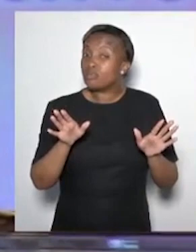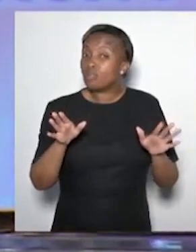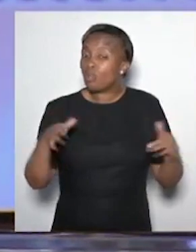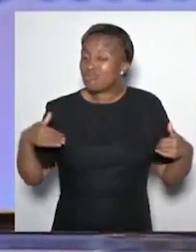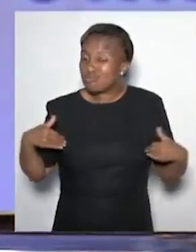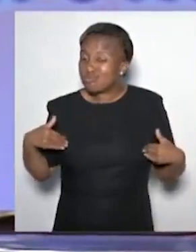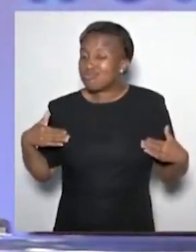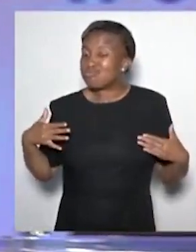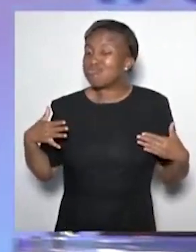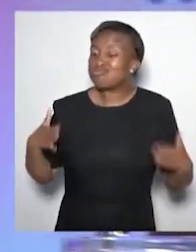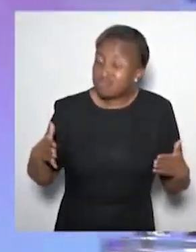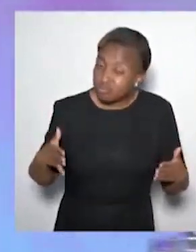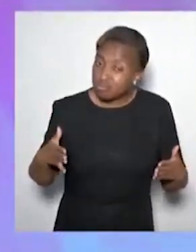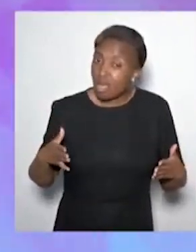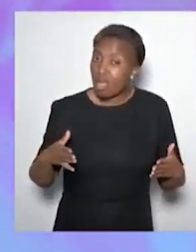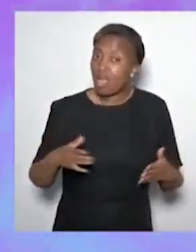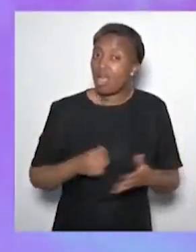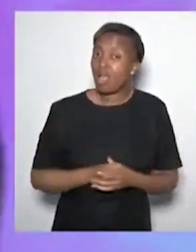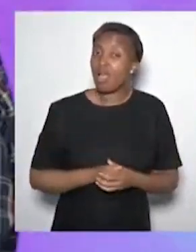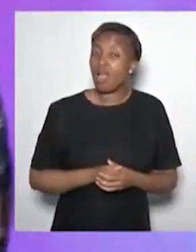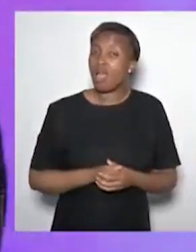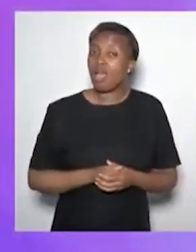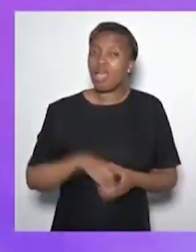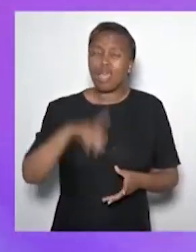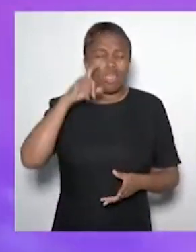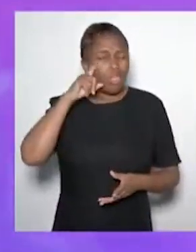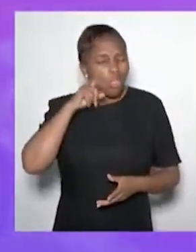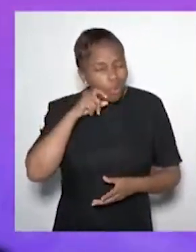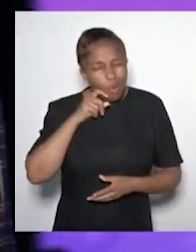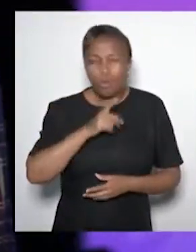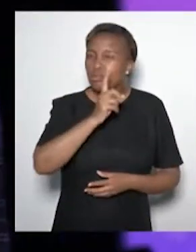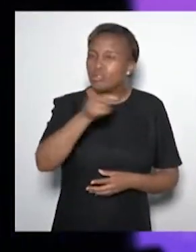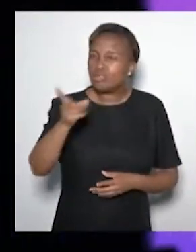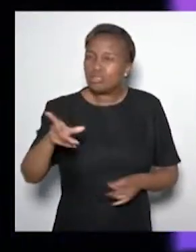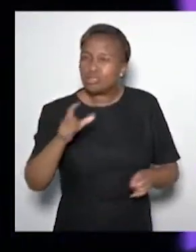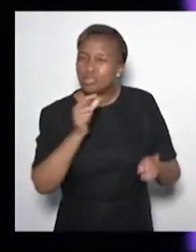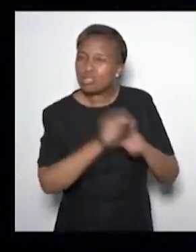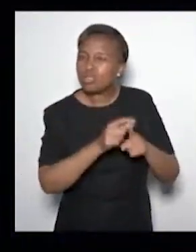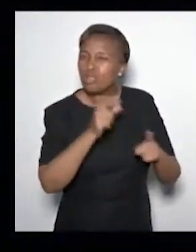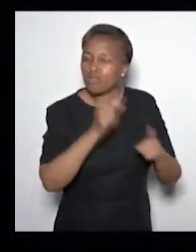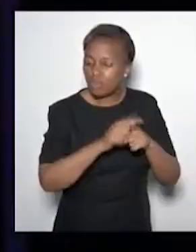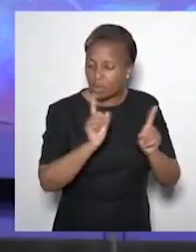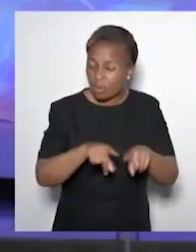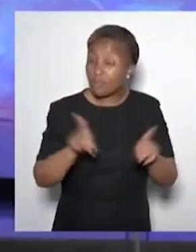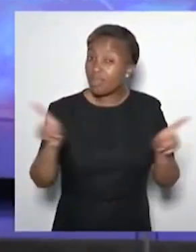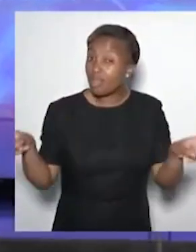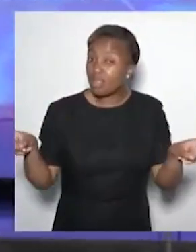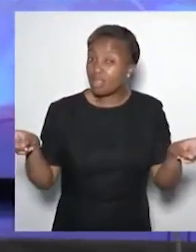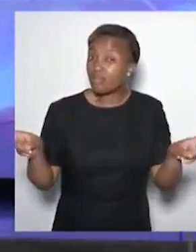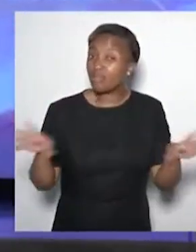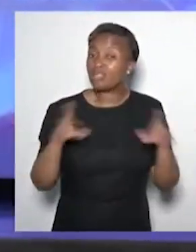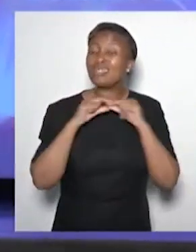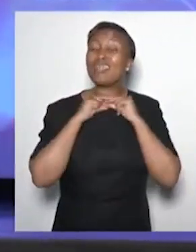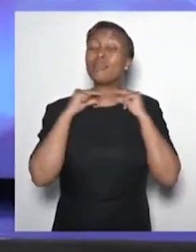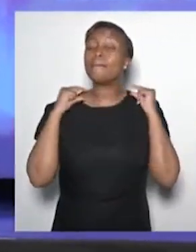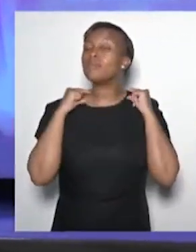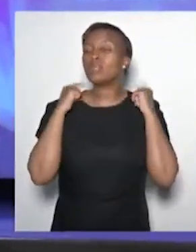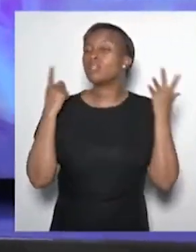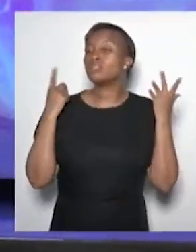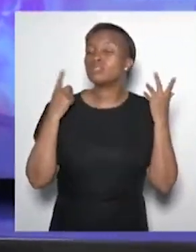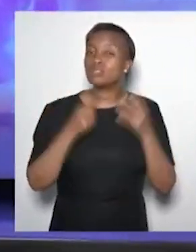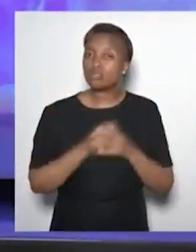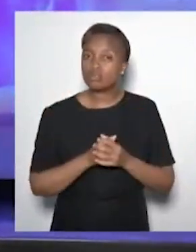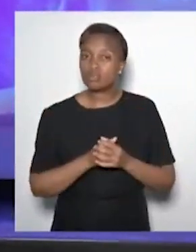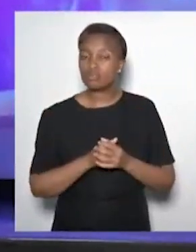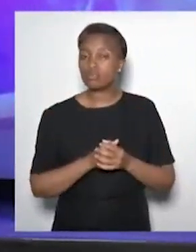the Pharisees, the Sadducees, the scribes, the